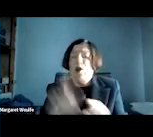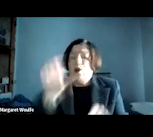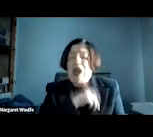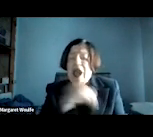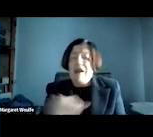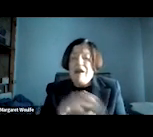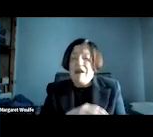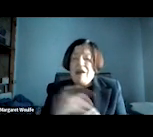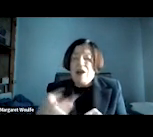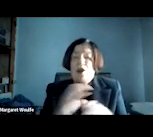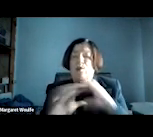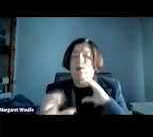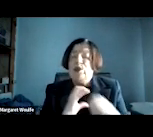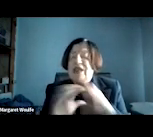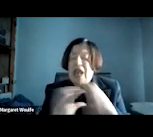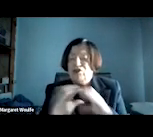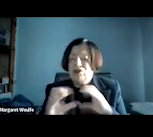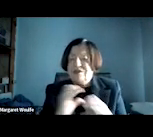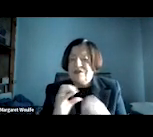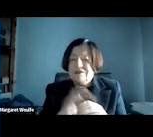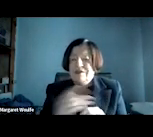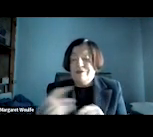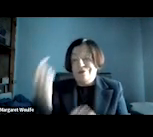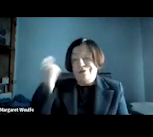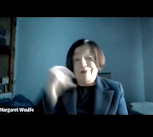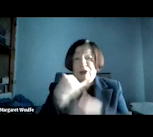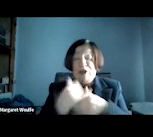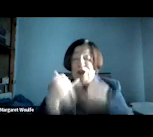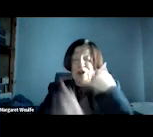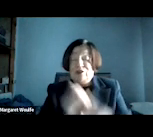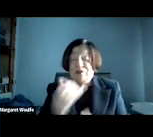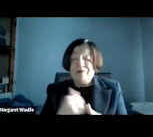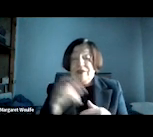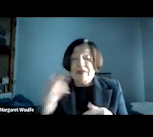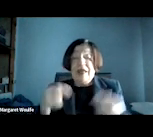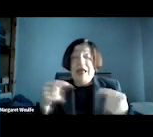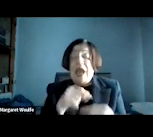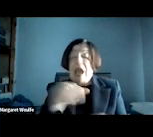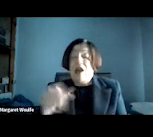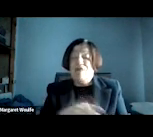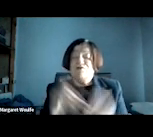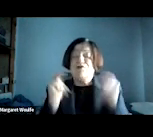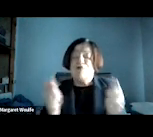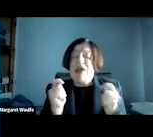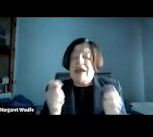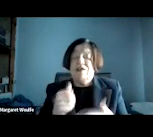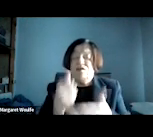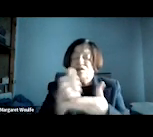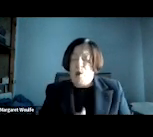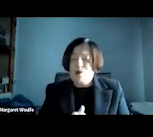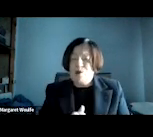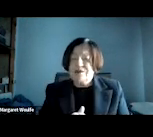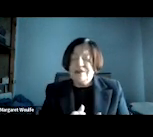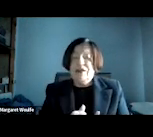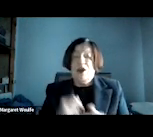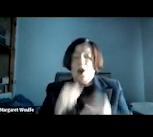of communications over the last number of years. And finally, then the whole area of training, support,